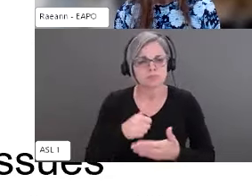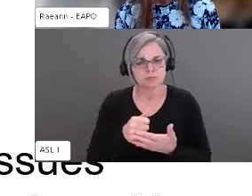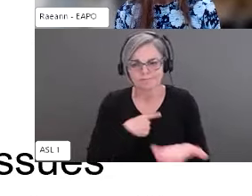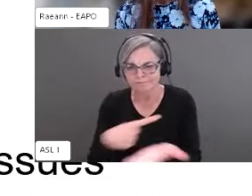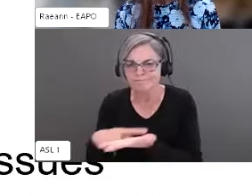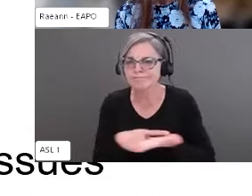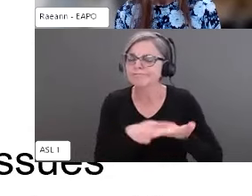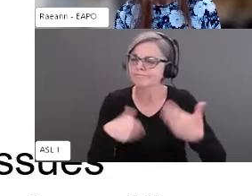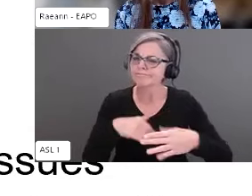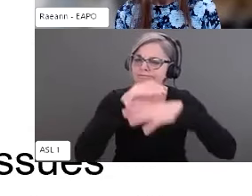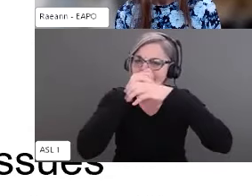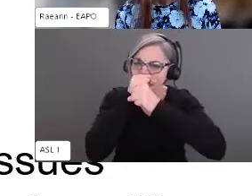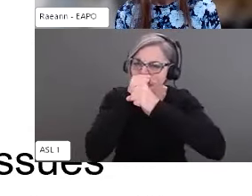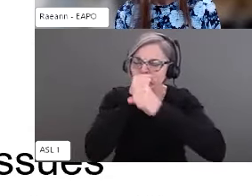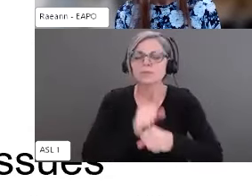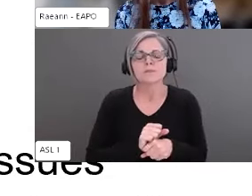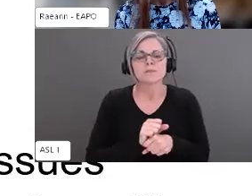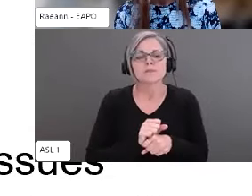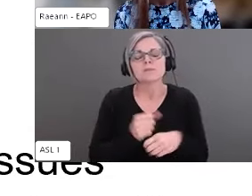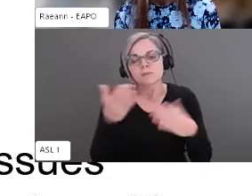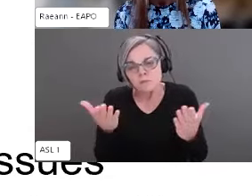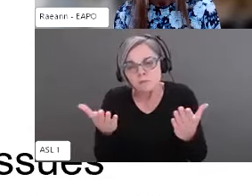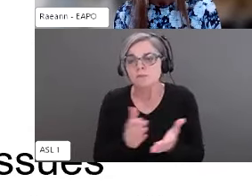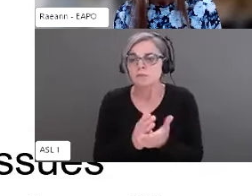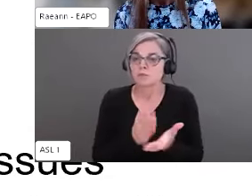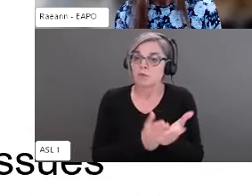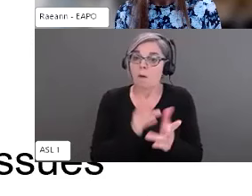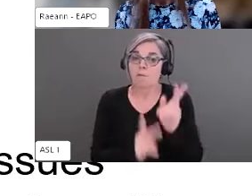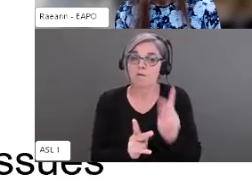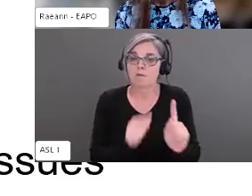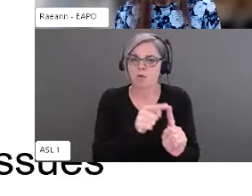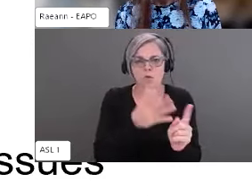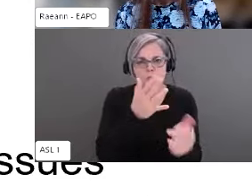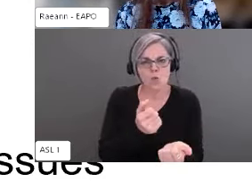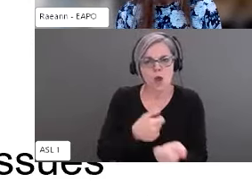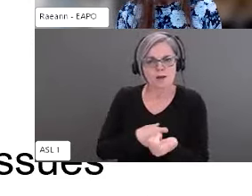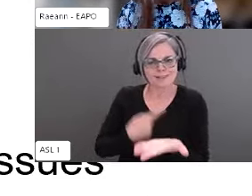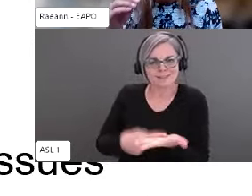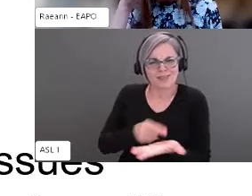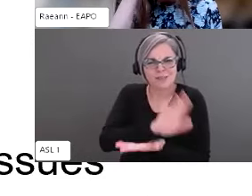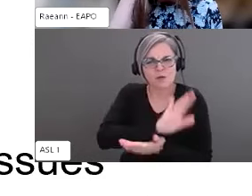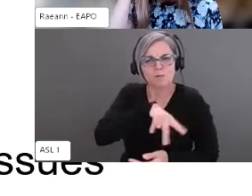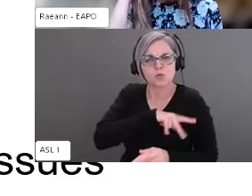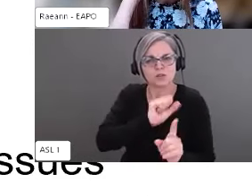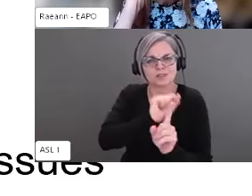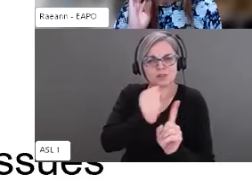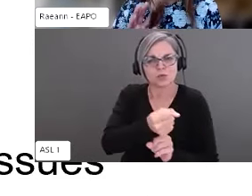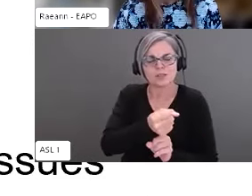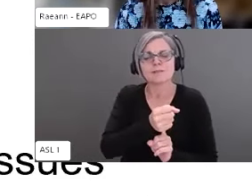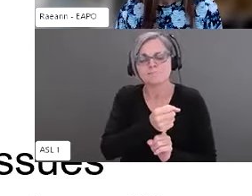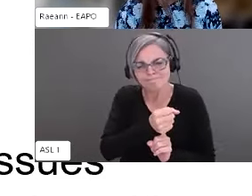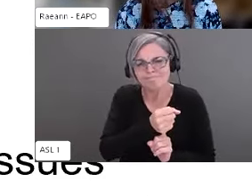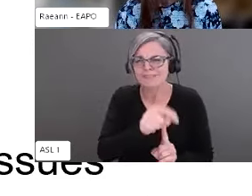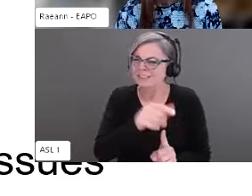have circumstances that they want to personally address. We just remind people that this is a public forum,